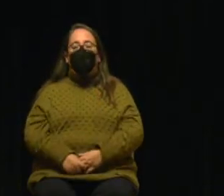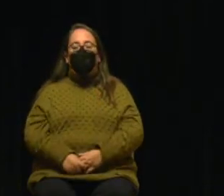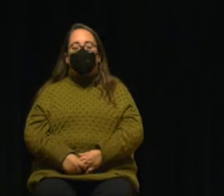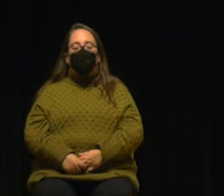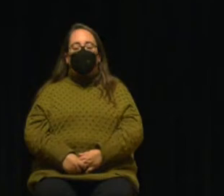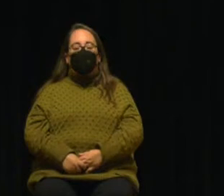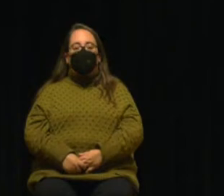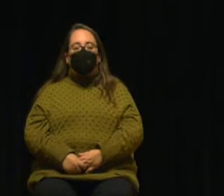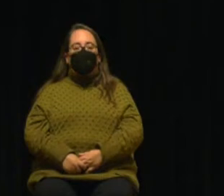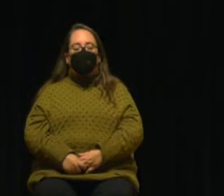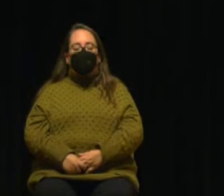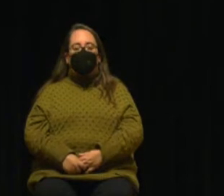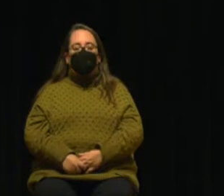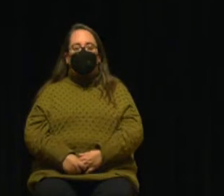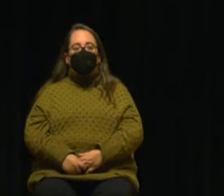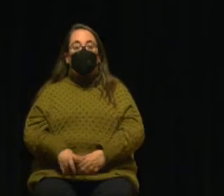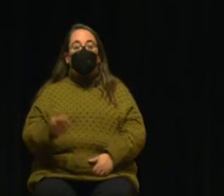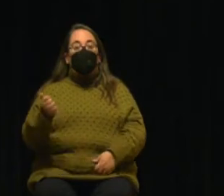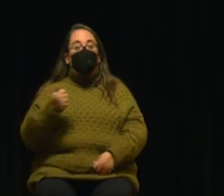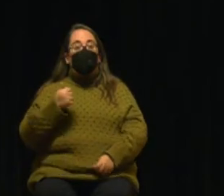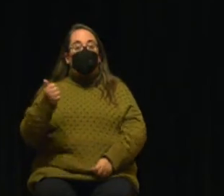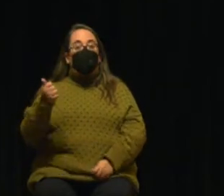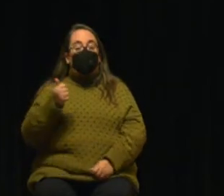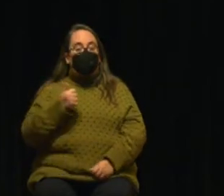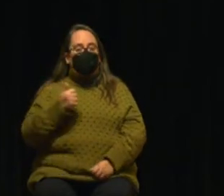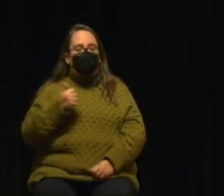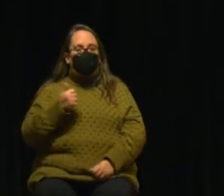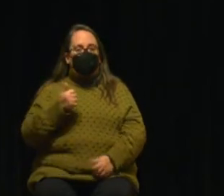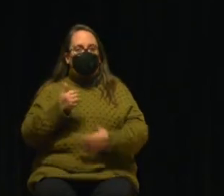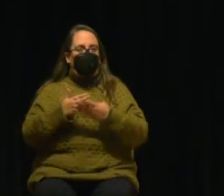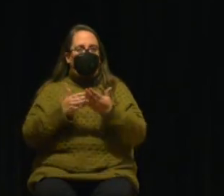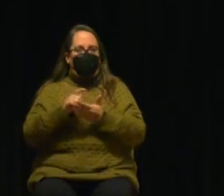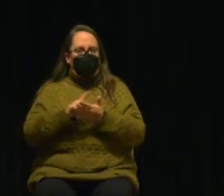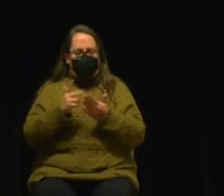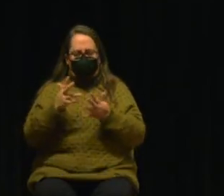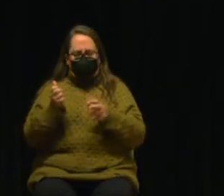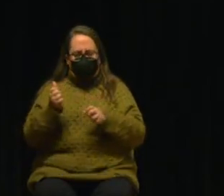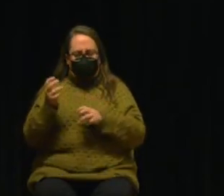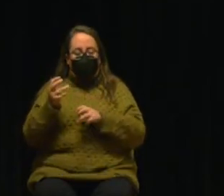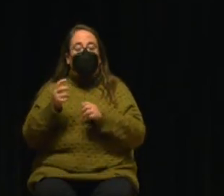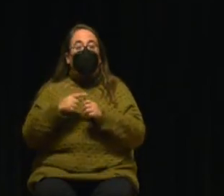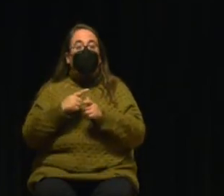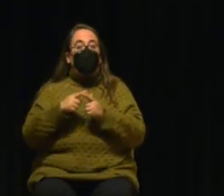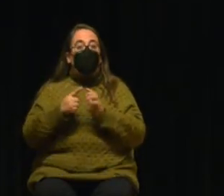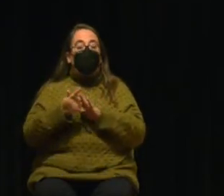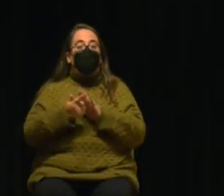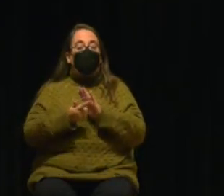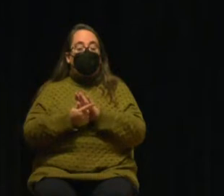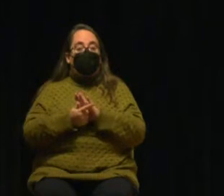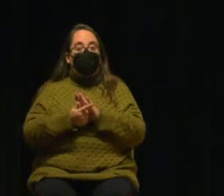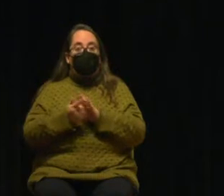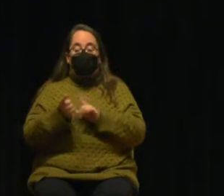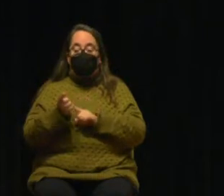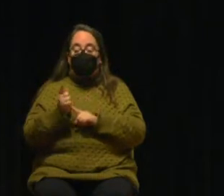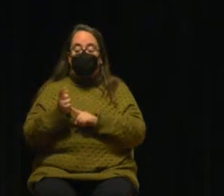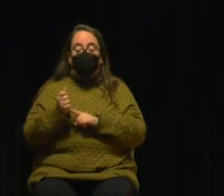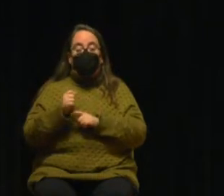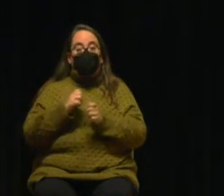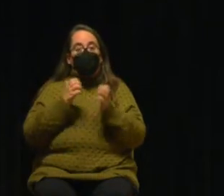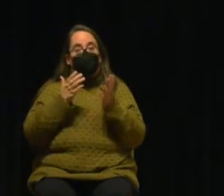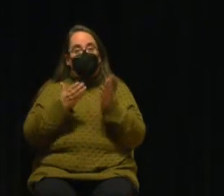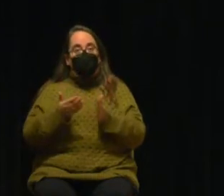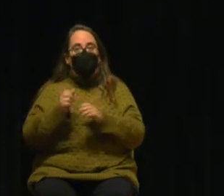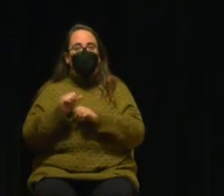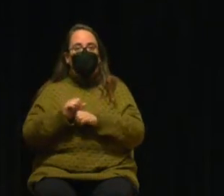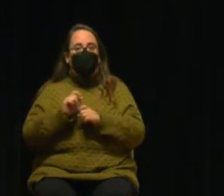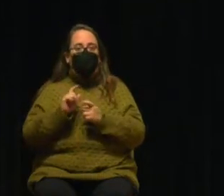or provision, however, had been abolished by this point. Therefore, legally, as soon as this man brought a